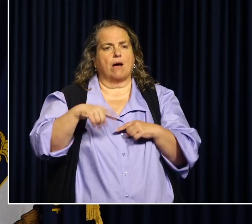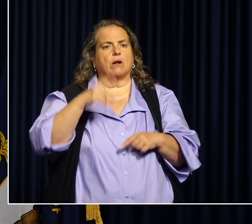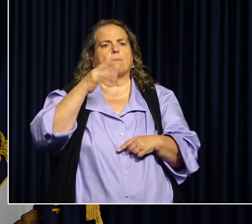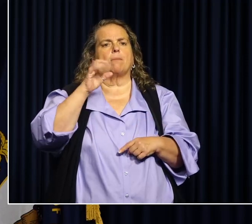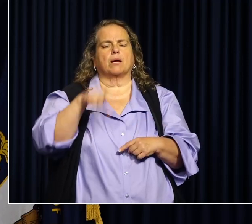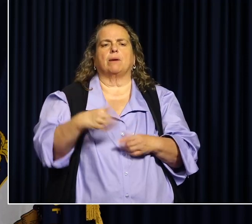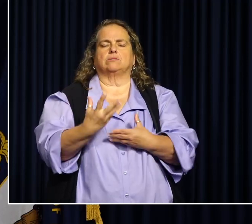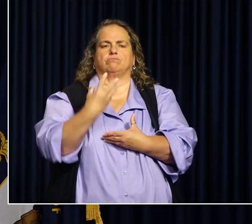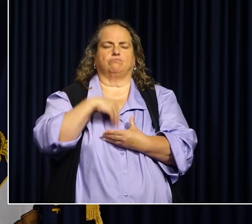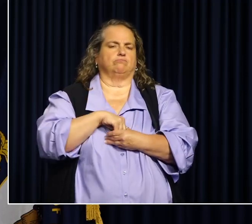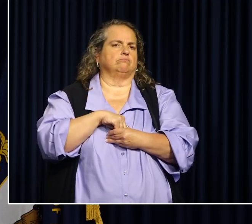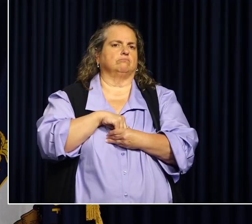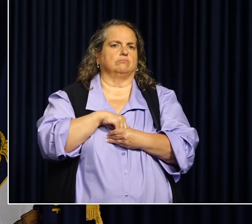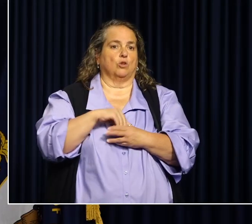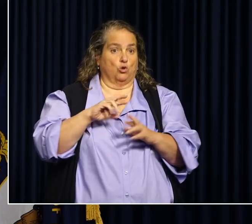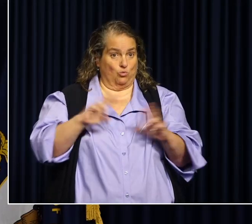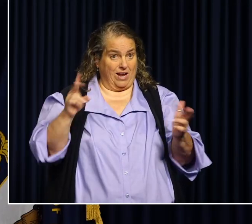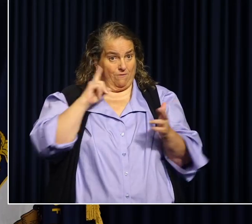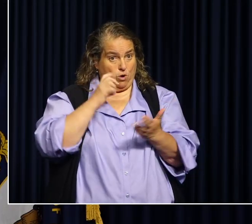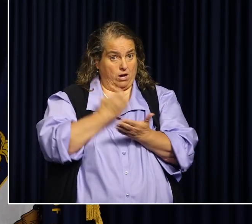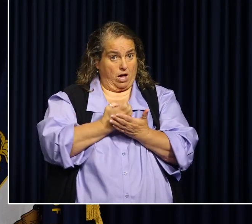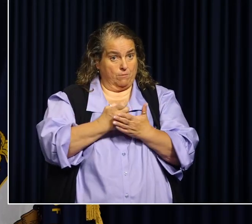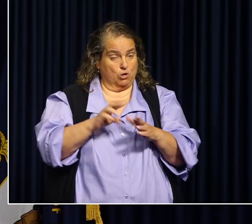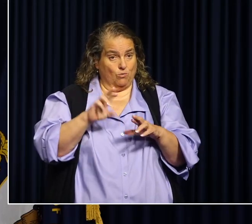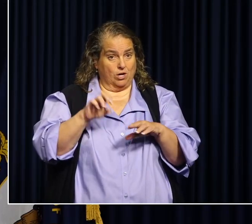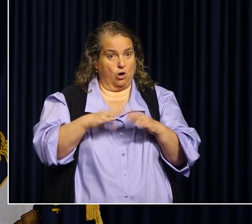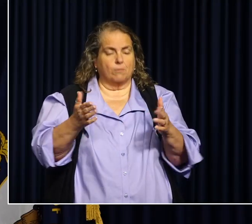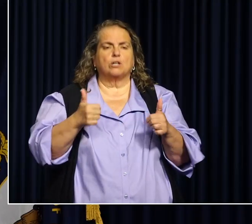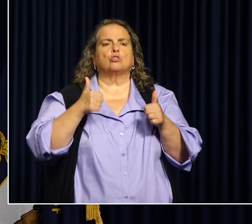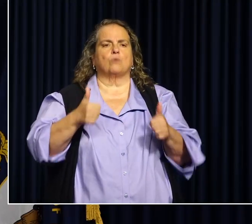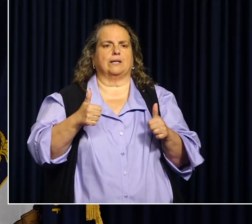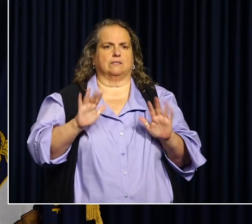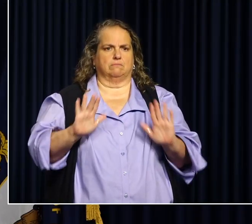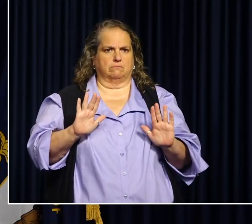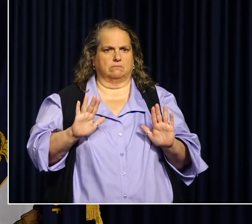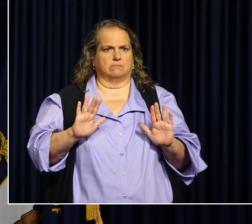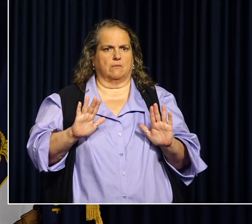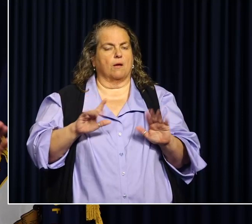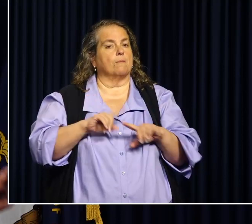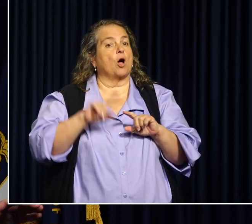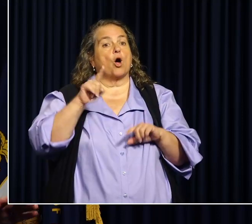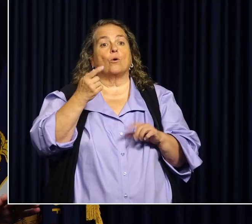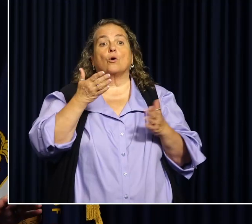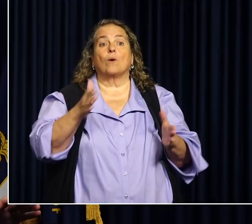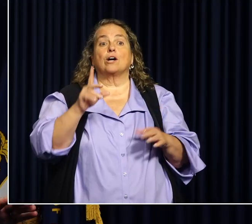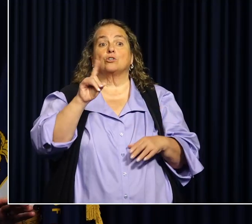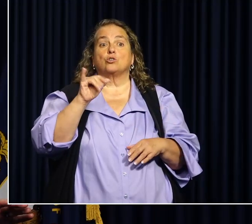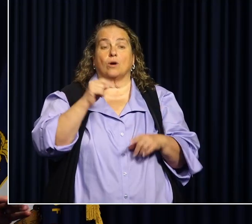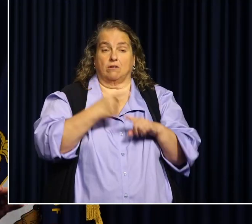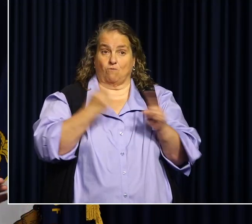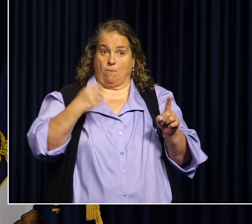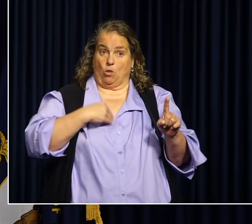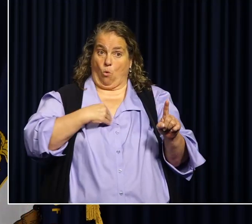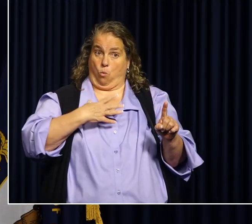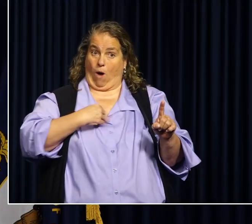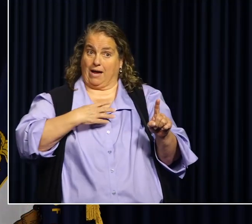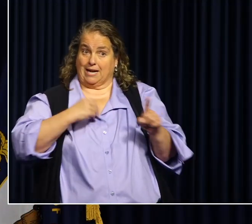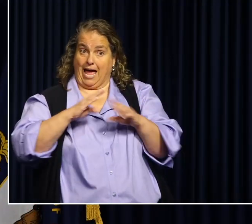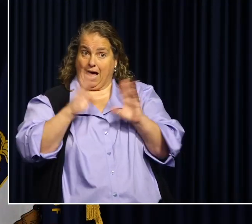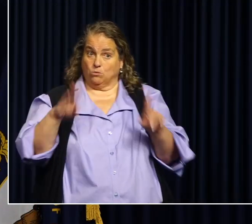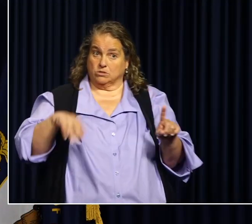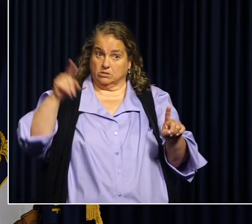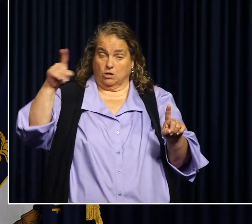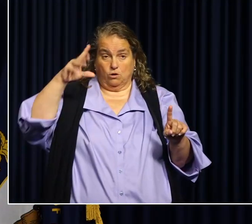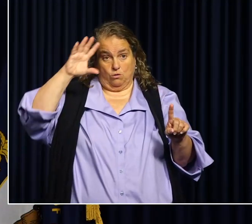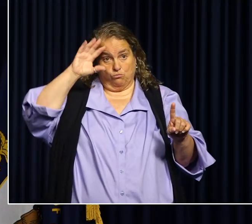are ready for the economy to reopen, great. But the only way to do it, and this is coming from the White House, from the